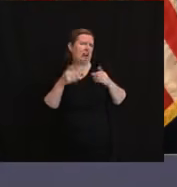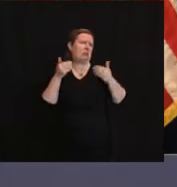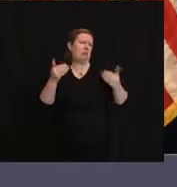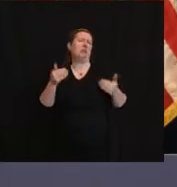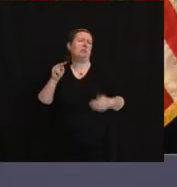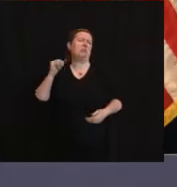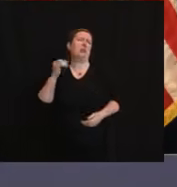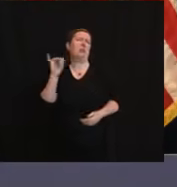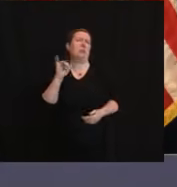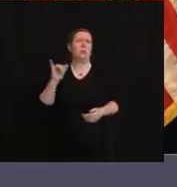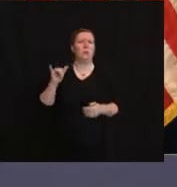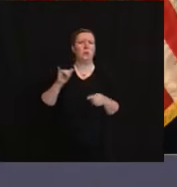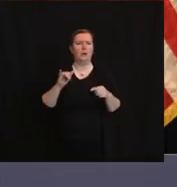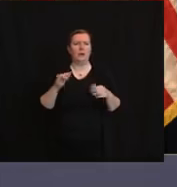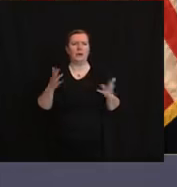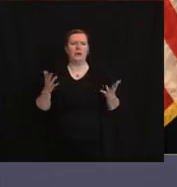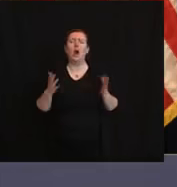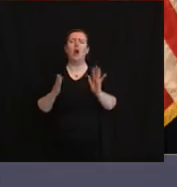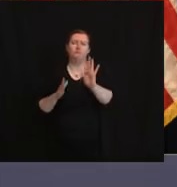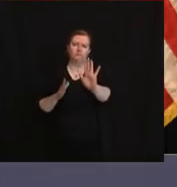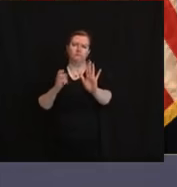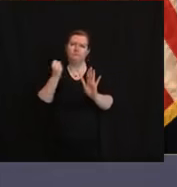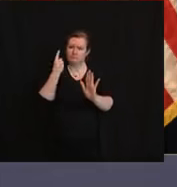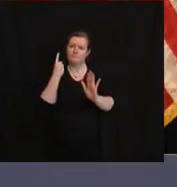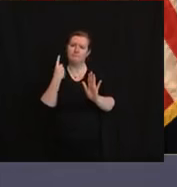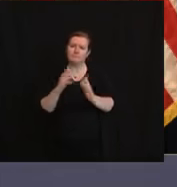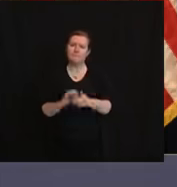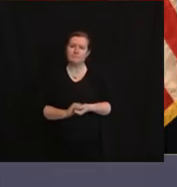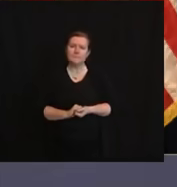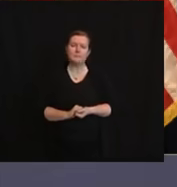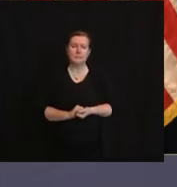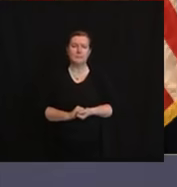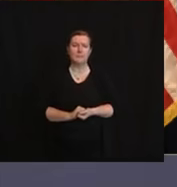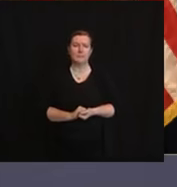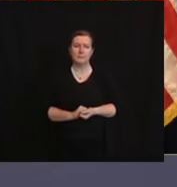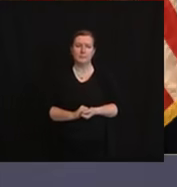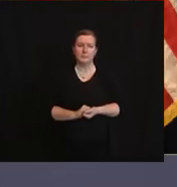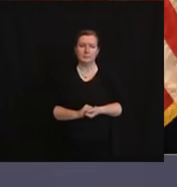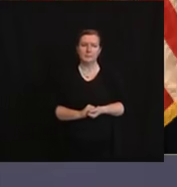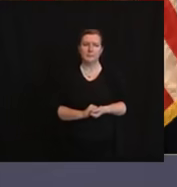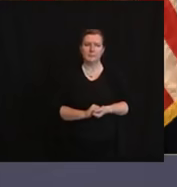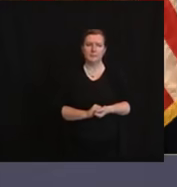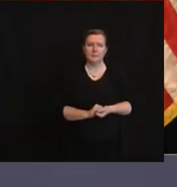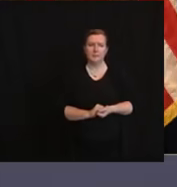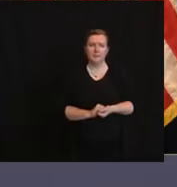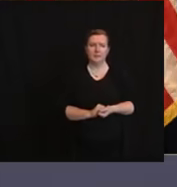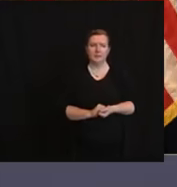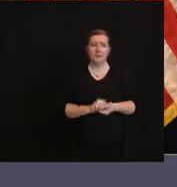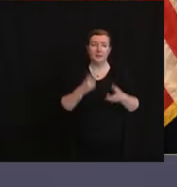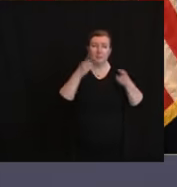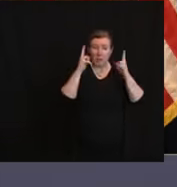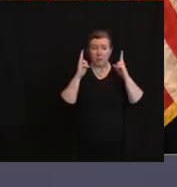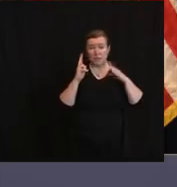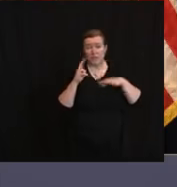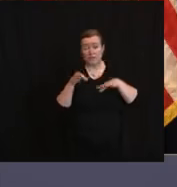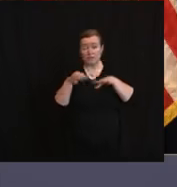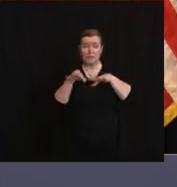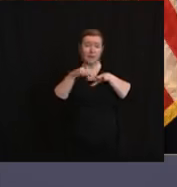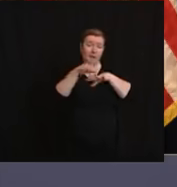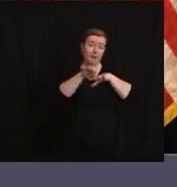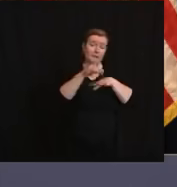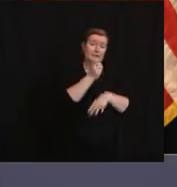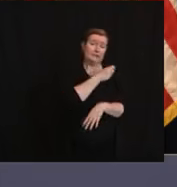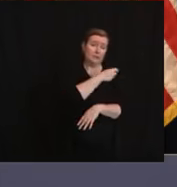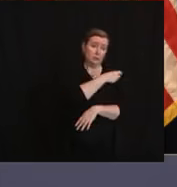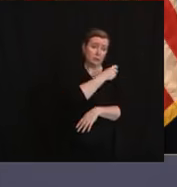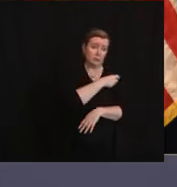the same slipstream? I think barbershops, nail salons, tattoo parlors, thanks for the shout out. Those are all more